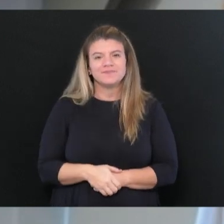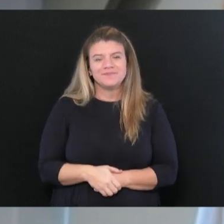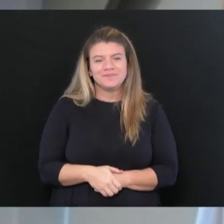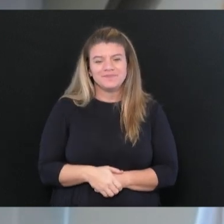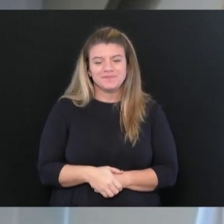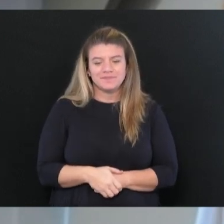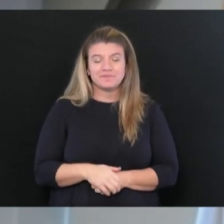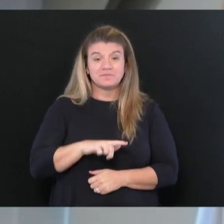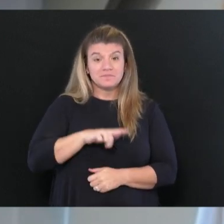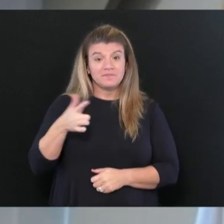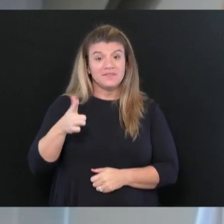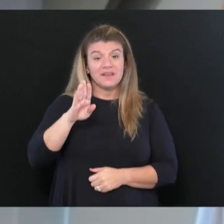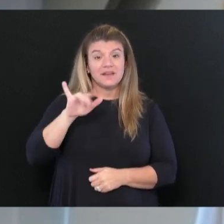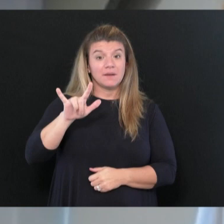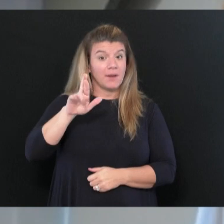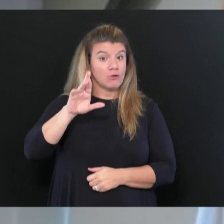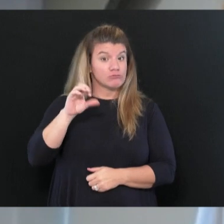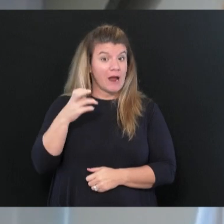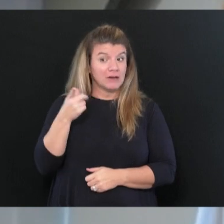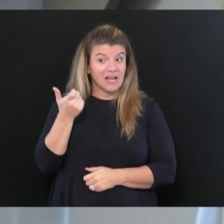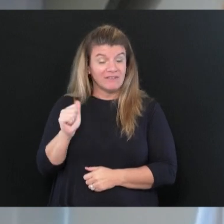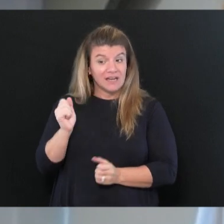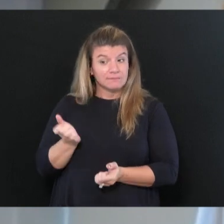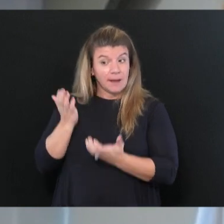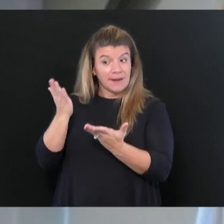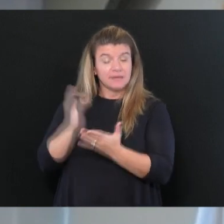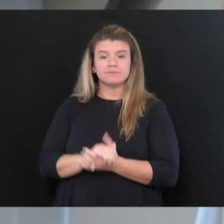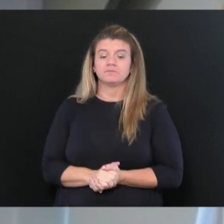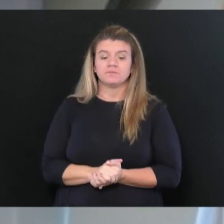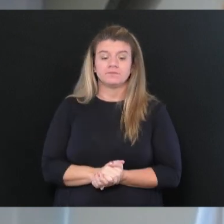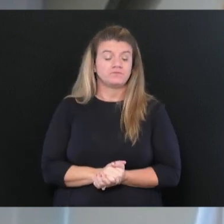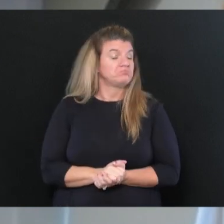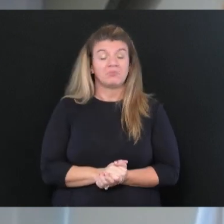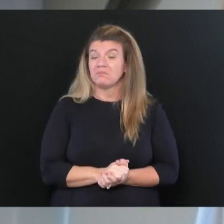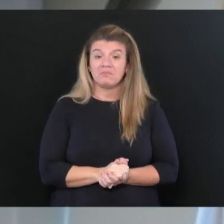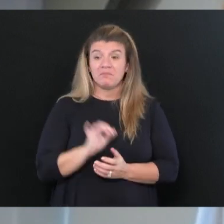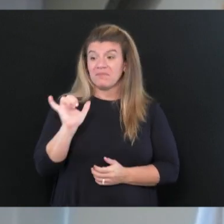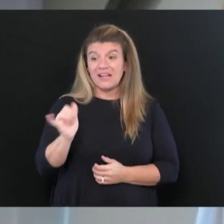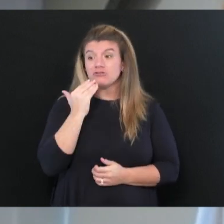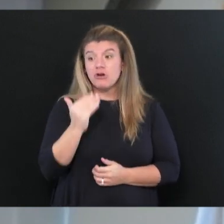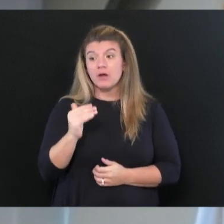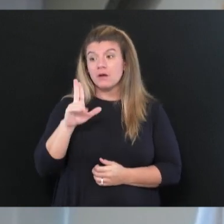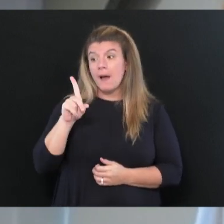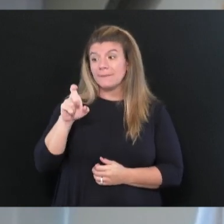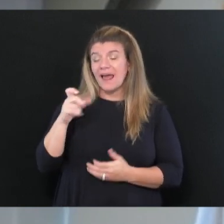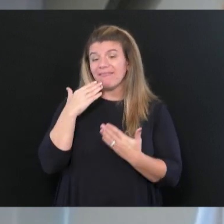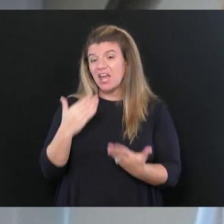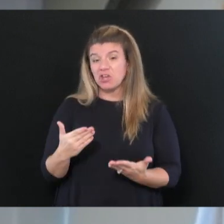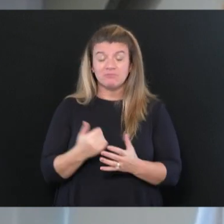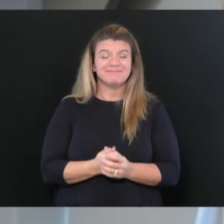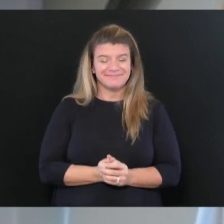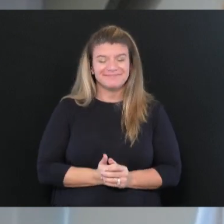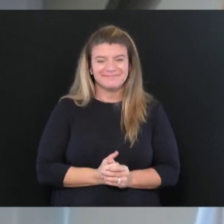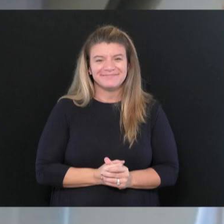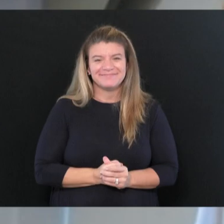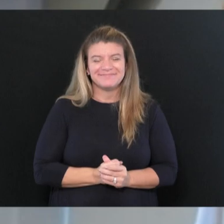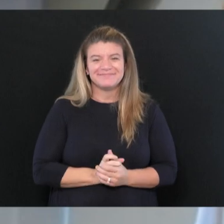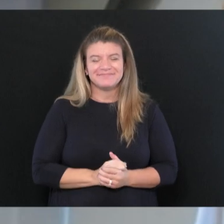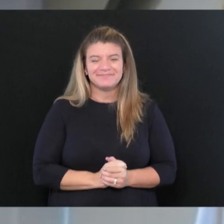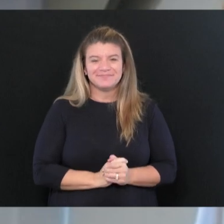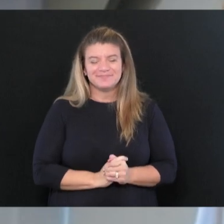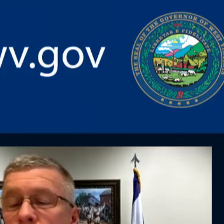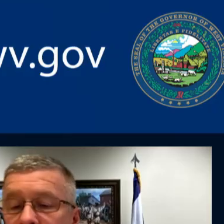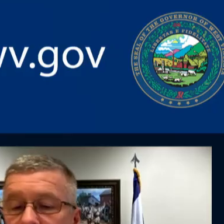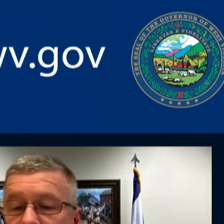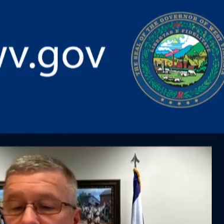Secretary Crouch if he has any other updates. No, that's a good update. Thank you. So we're good, Jordan. Thank you. Thank you. All